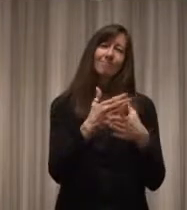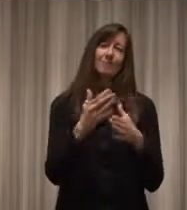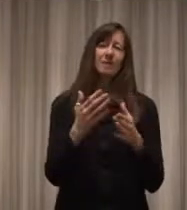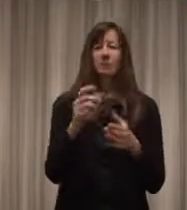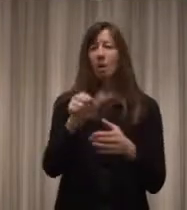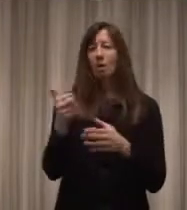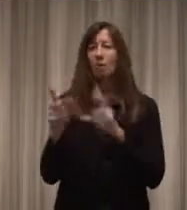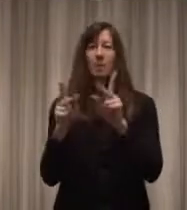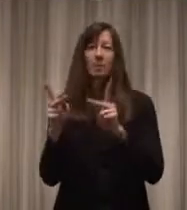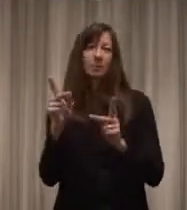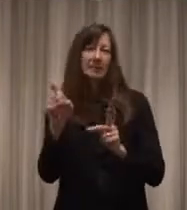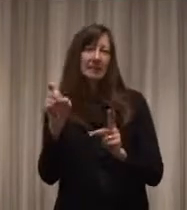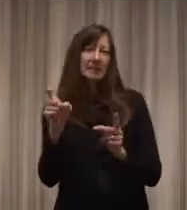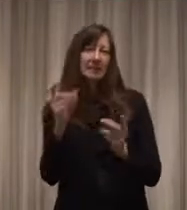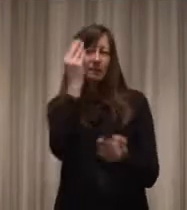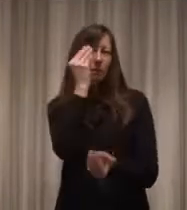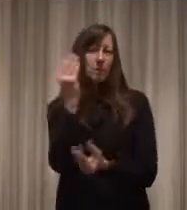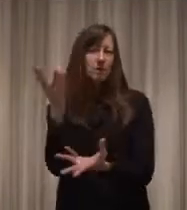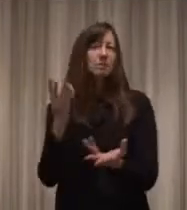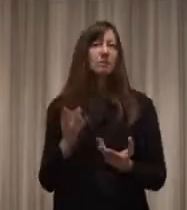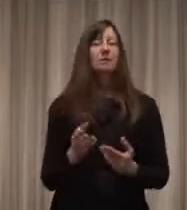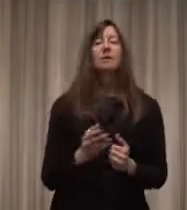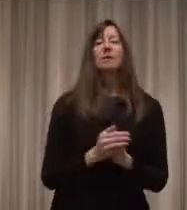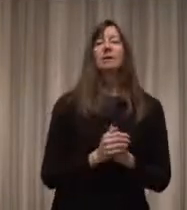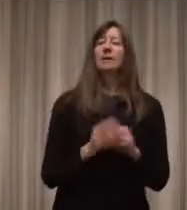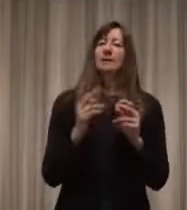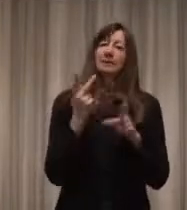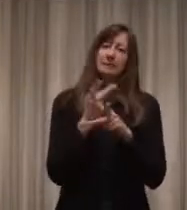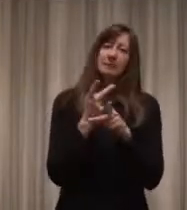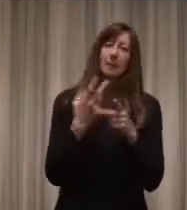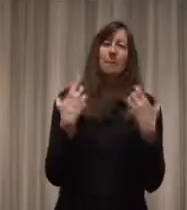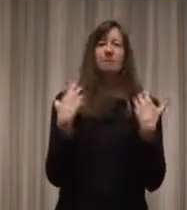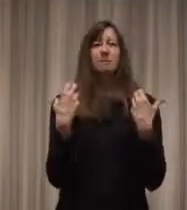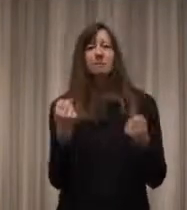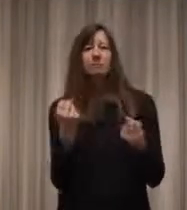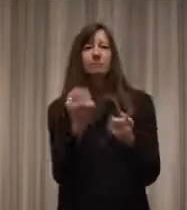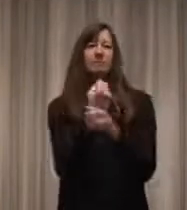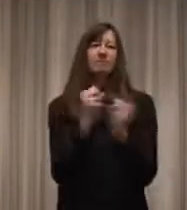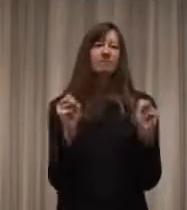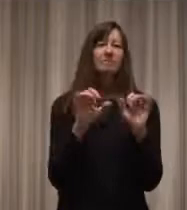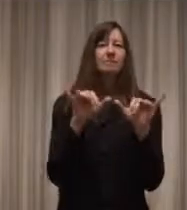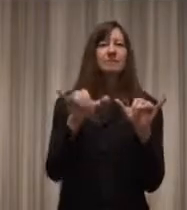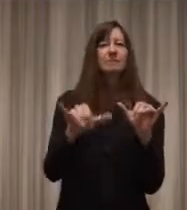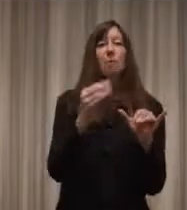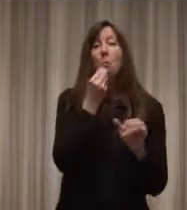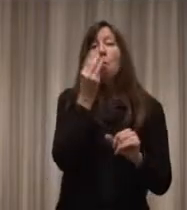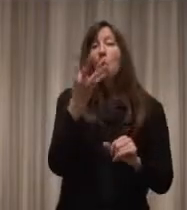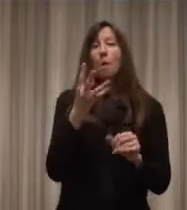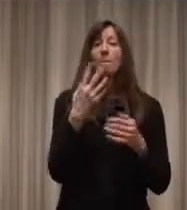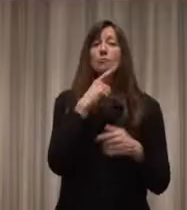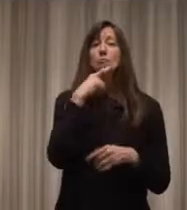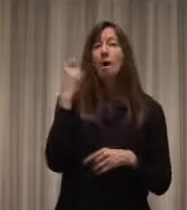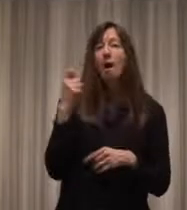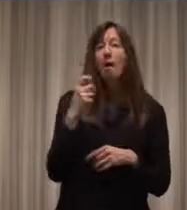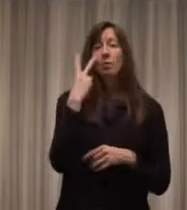safe and healthy and warm and dry and resilient, and we will see you in 48 hours.